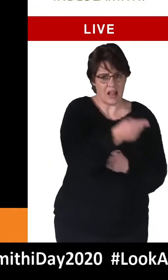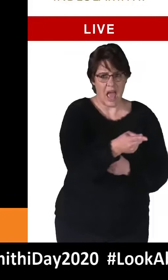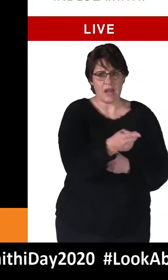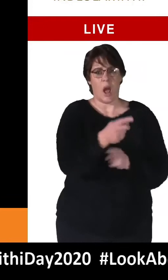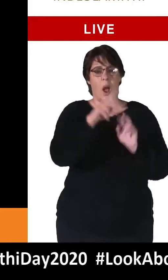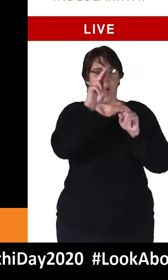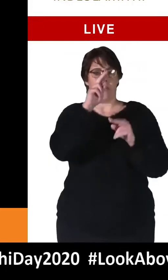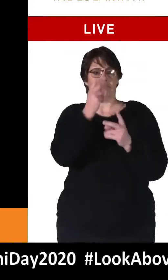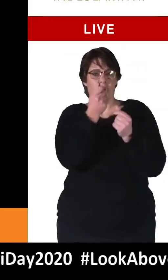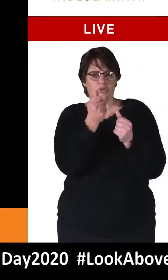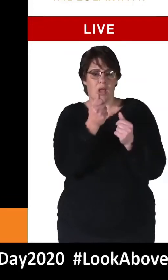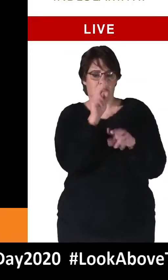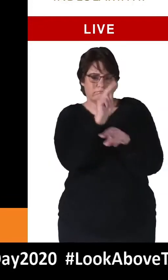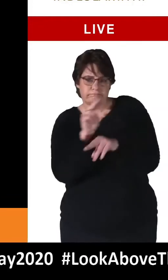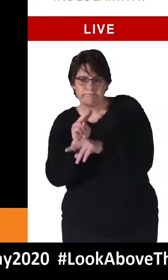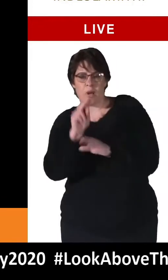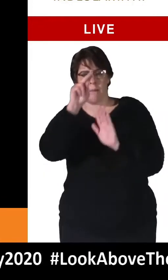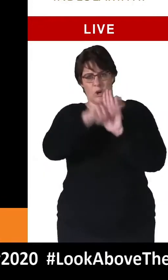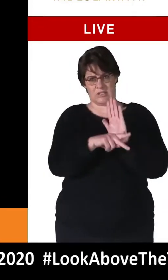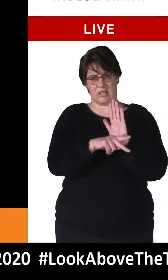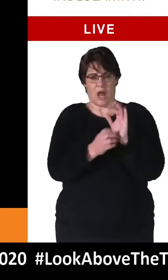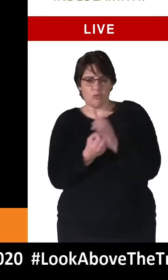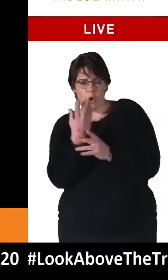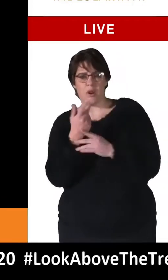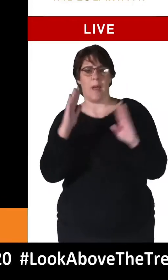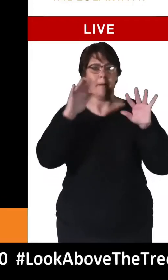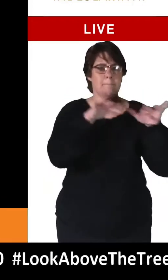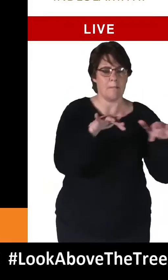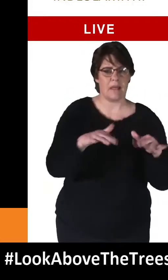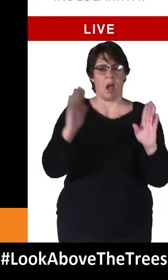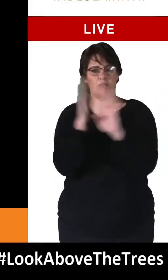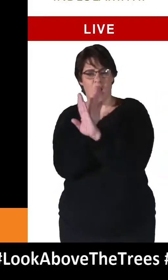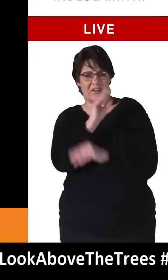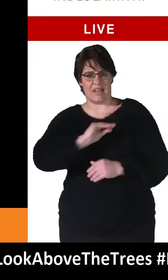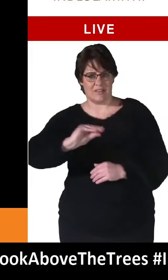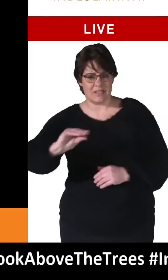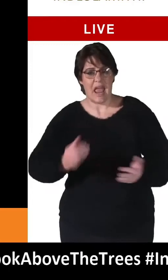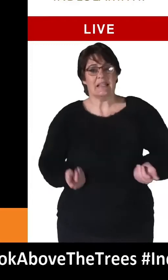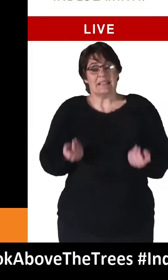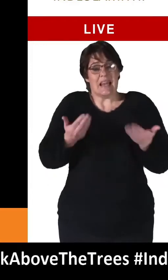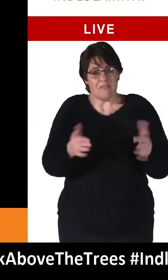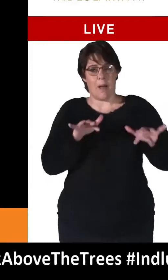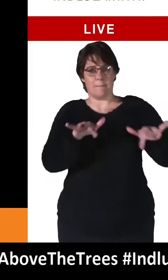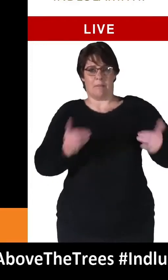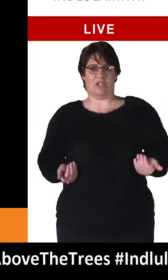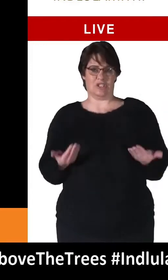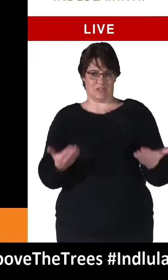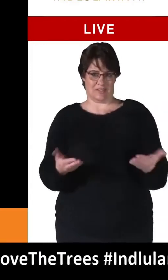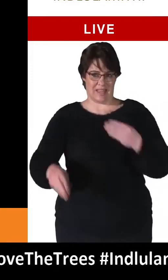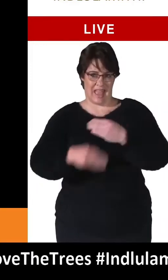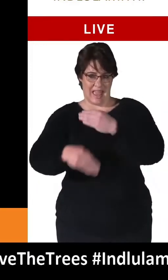to become more supportive of economic growth, public and private investment, and delivery of public services.